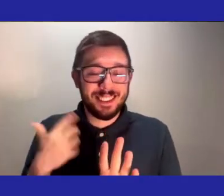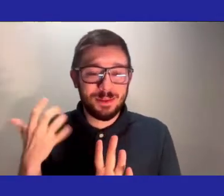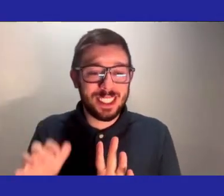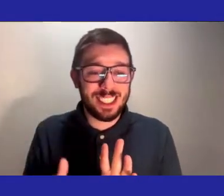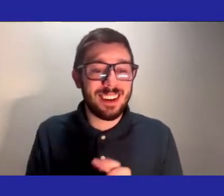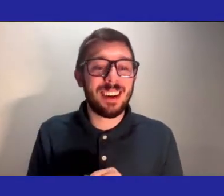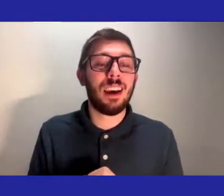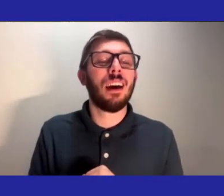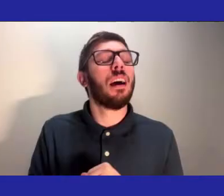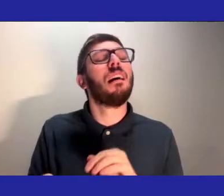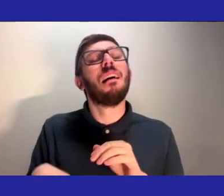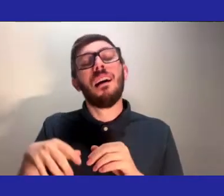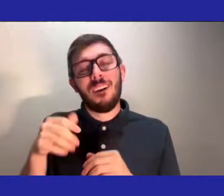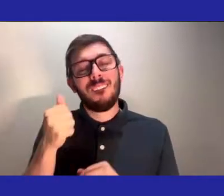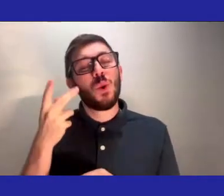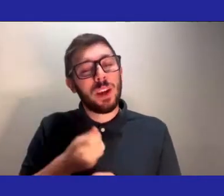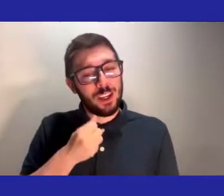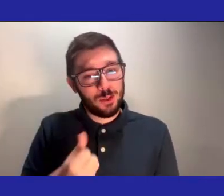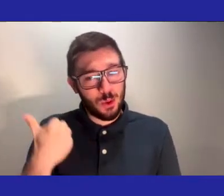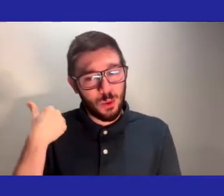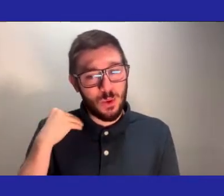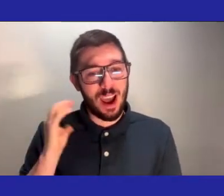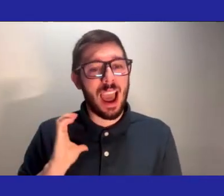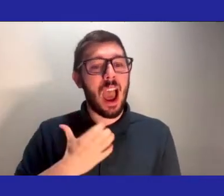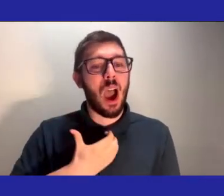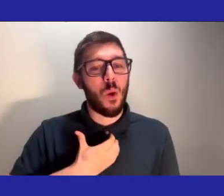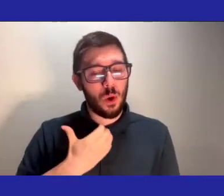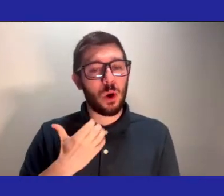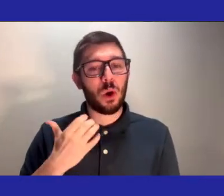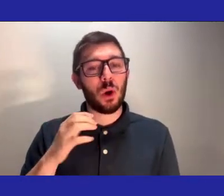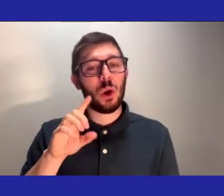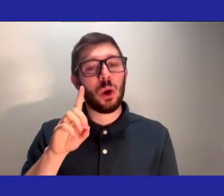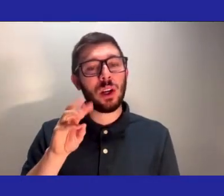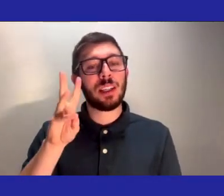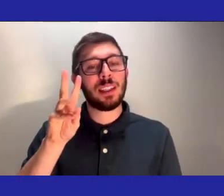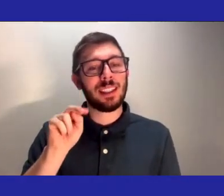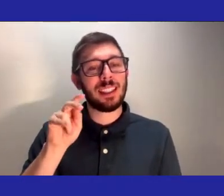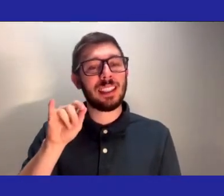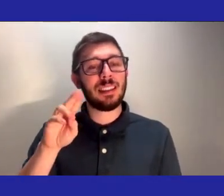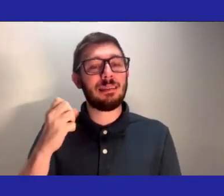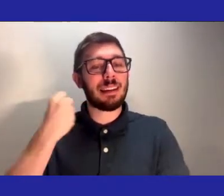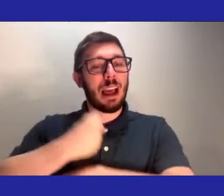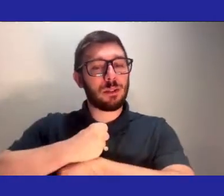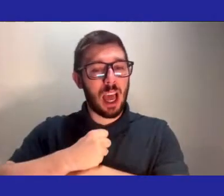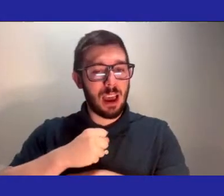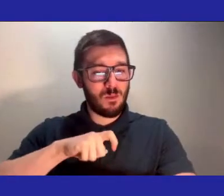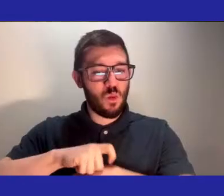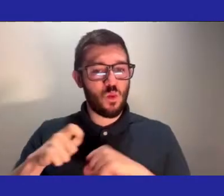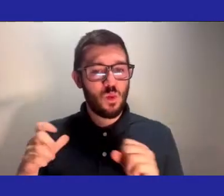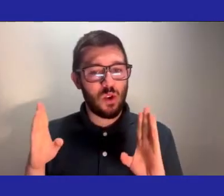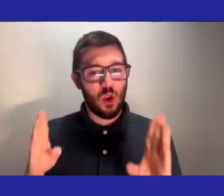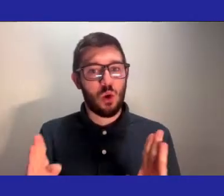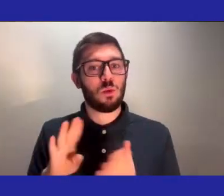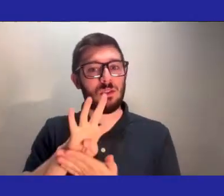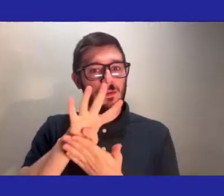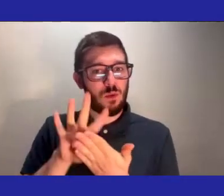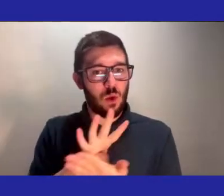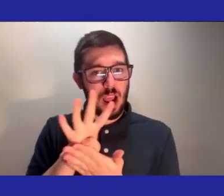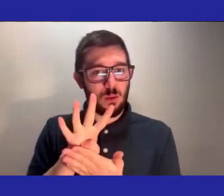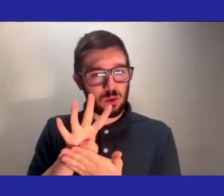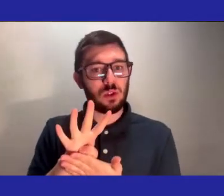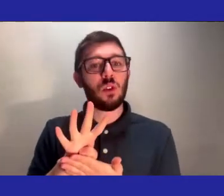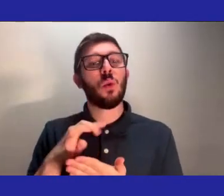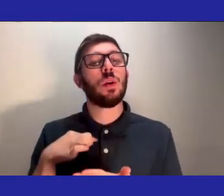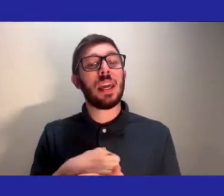ago, our downtime window that we allowed ourselves was 4 hours. Our published downtime window that we can expect is